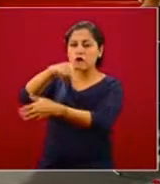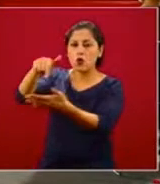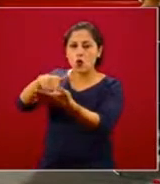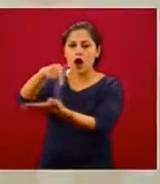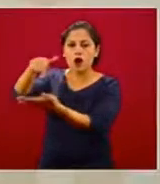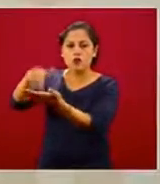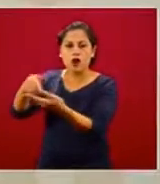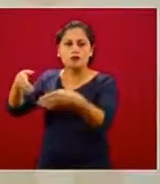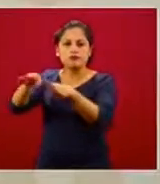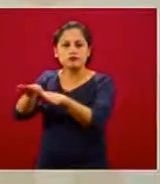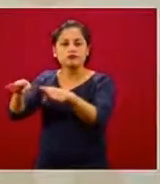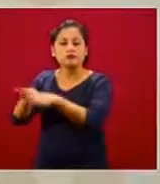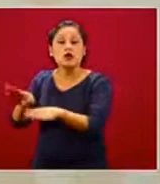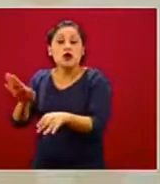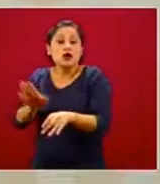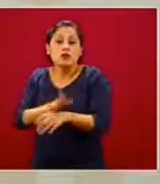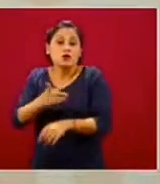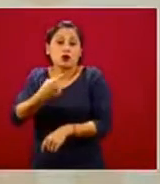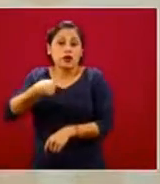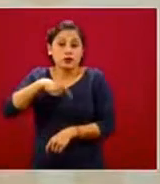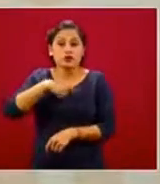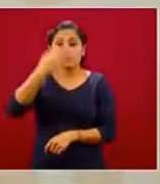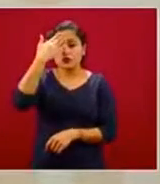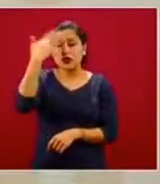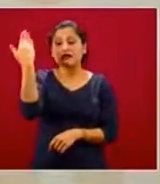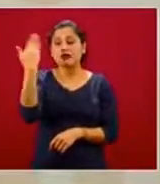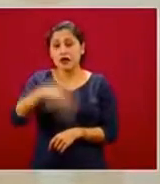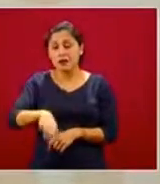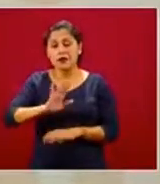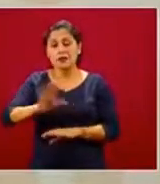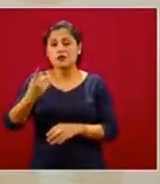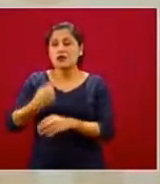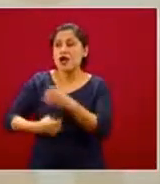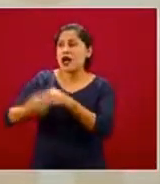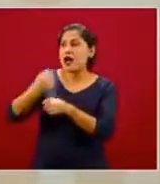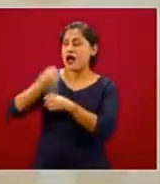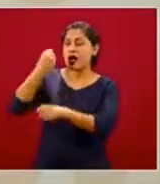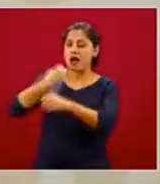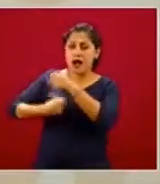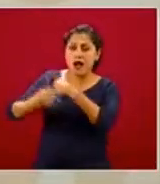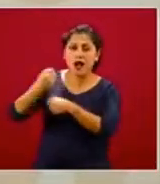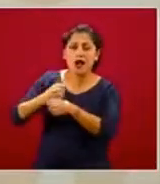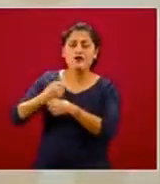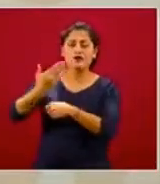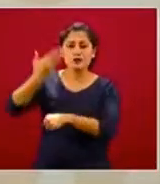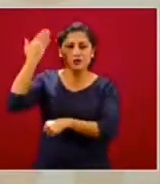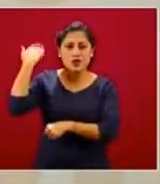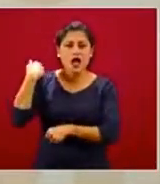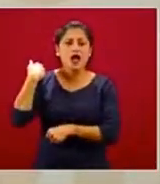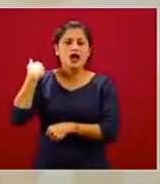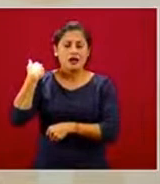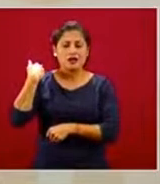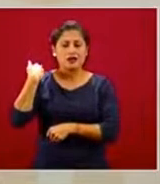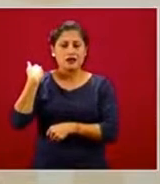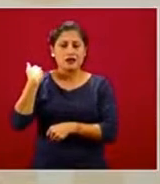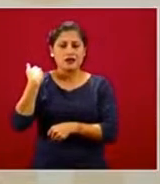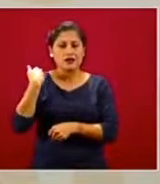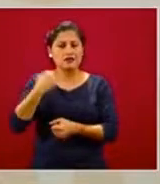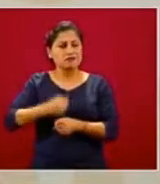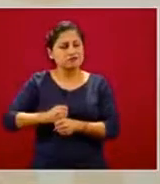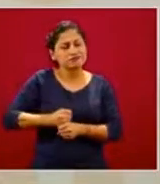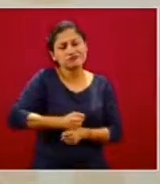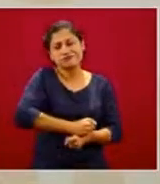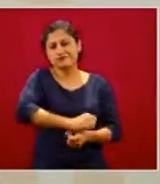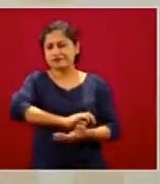those identificamos individuals. que en una sociedad que ha sido ya por And that's muchos años because we've víctima seen that the de abusos, society, por people have violación de los been derechos victims